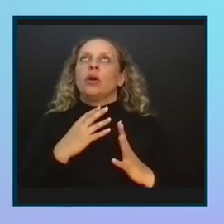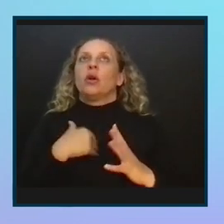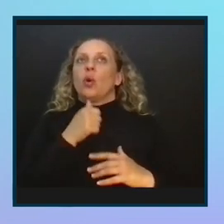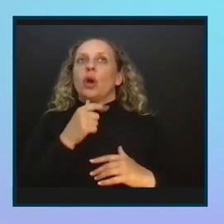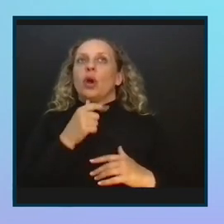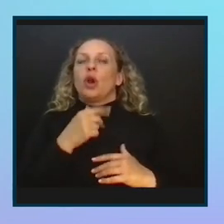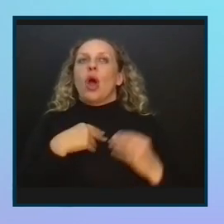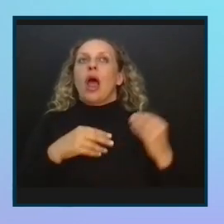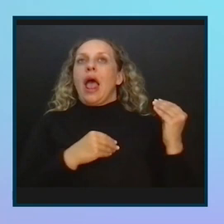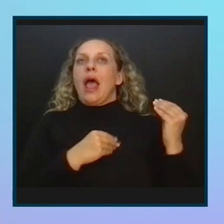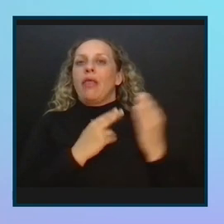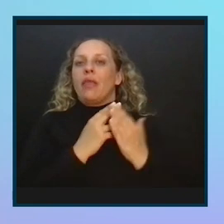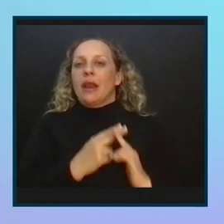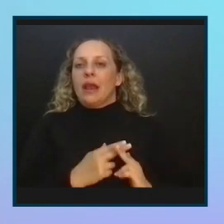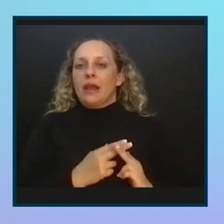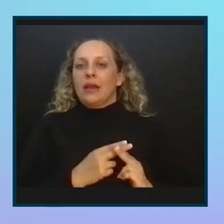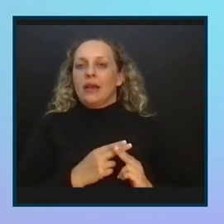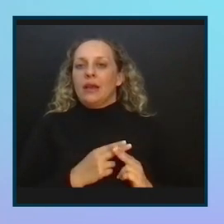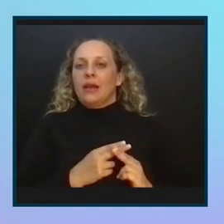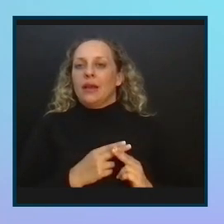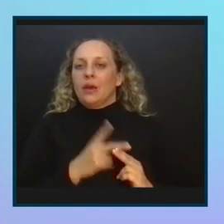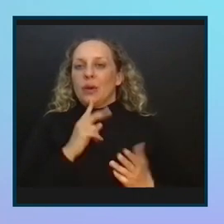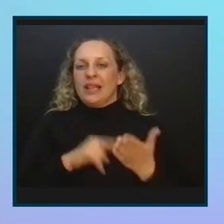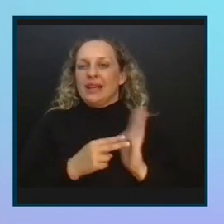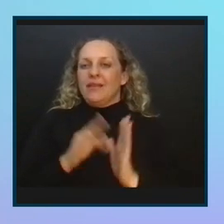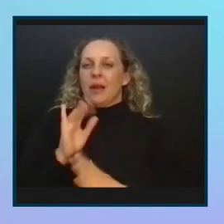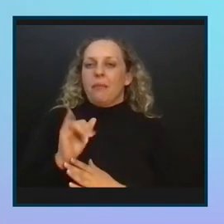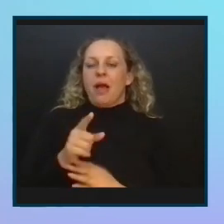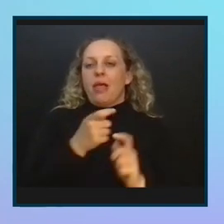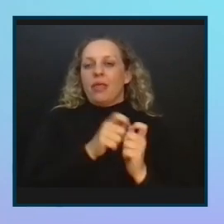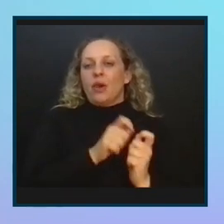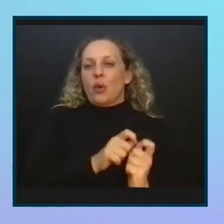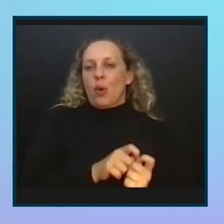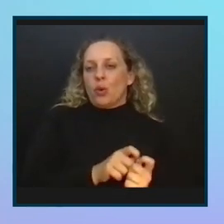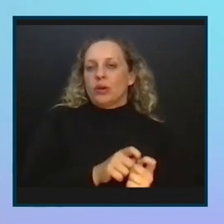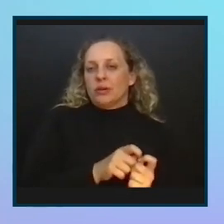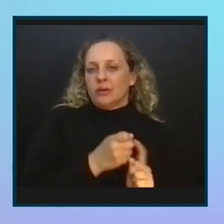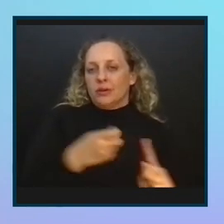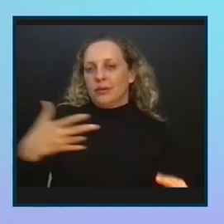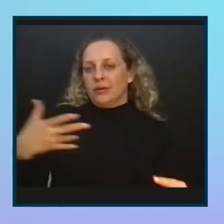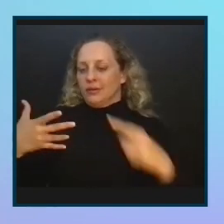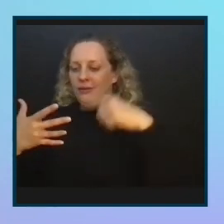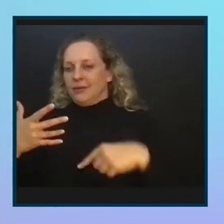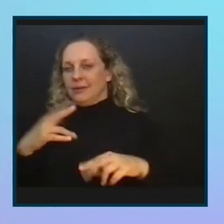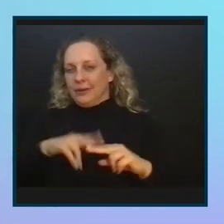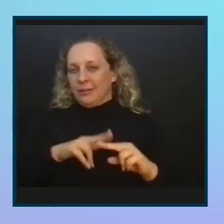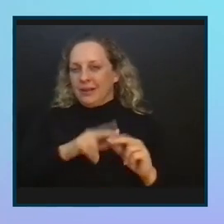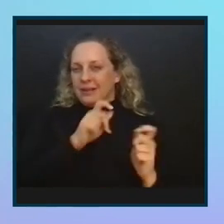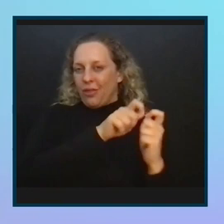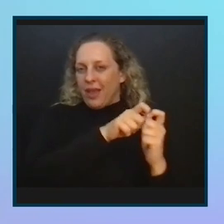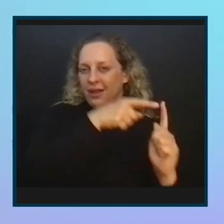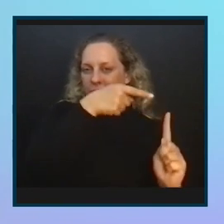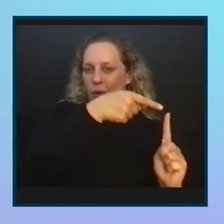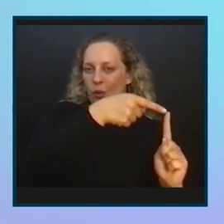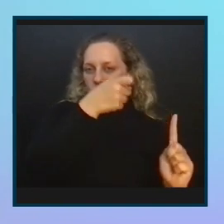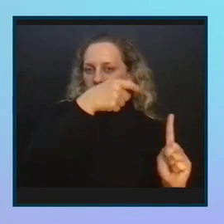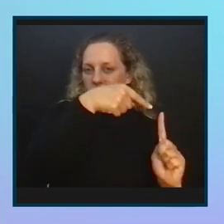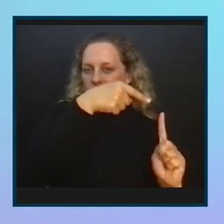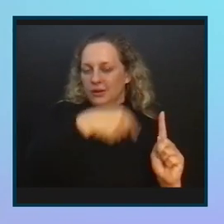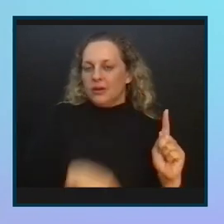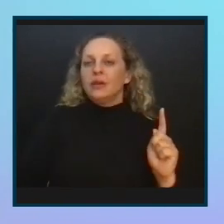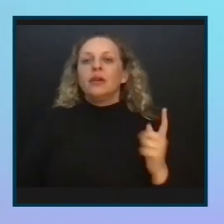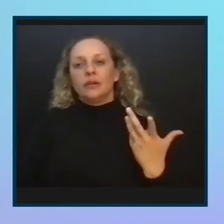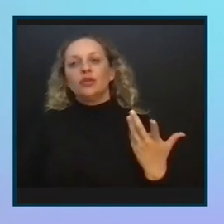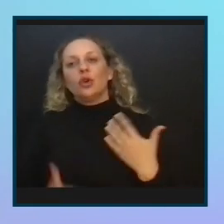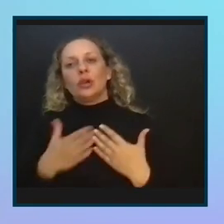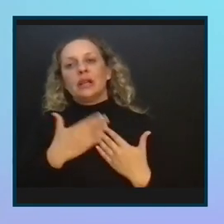list. Particularly, the names are really defined by the component specification, by the platform specification. So you know, the easiest